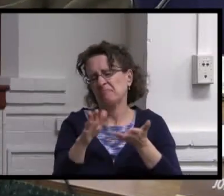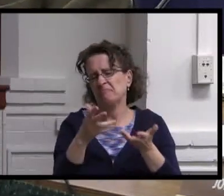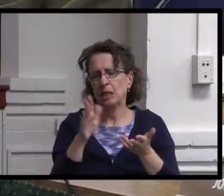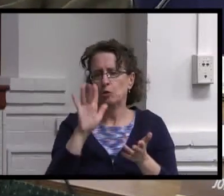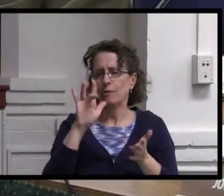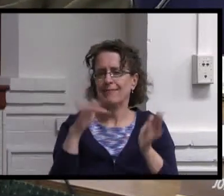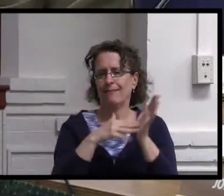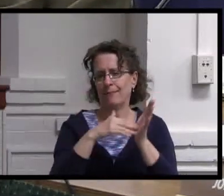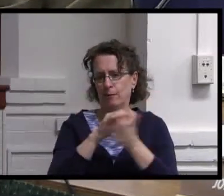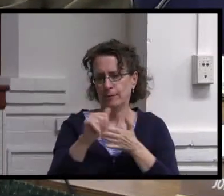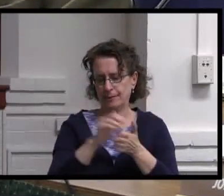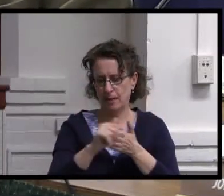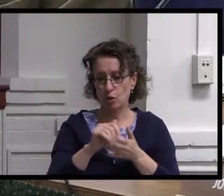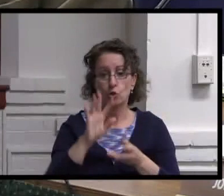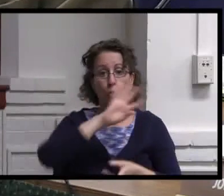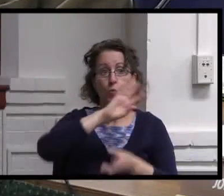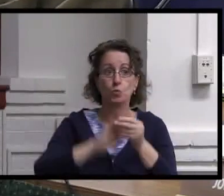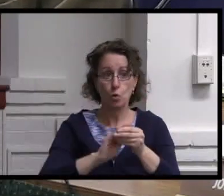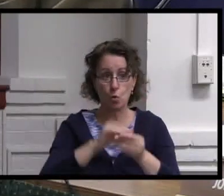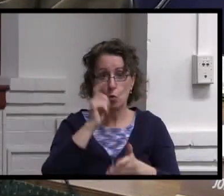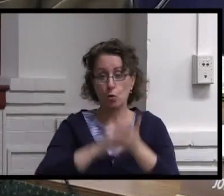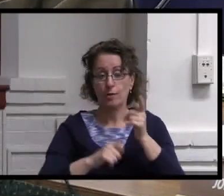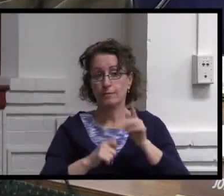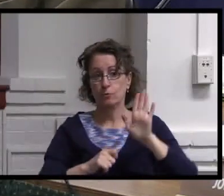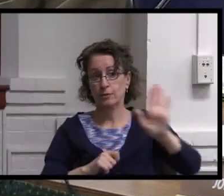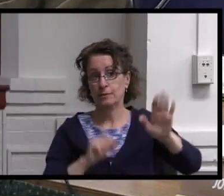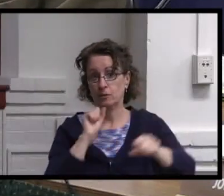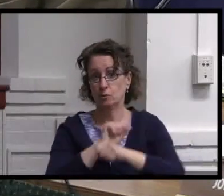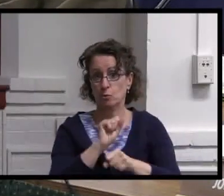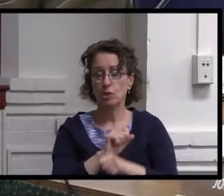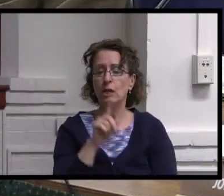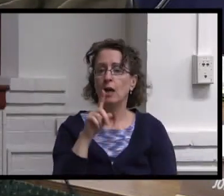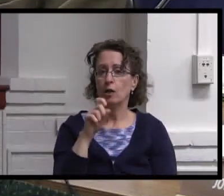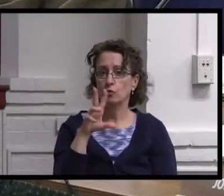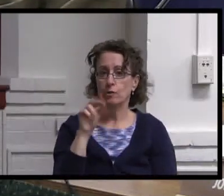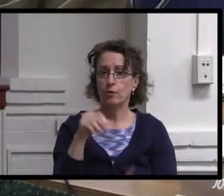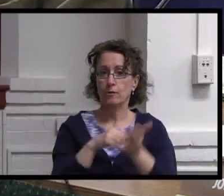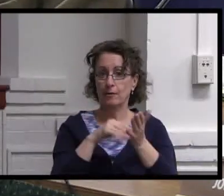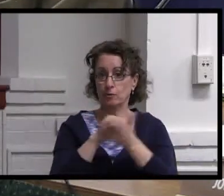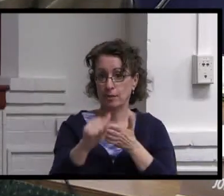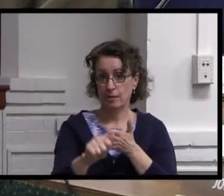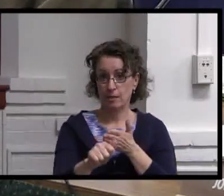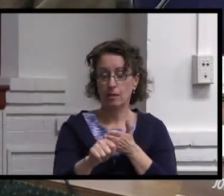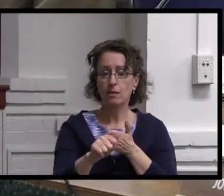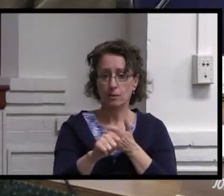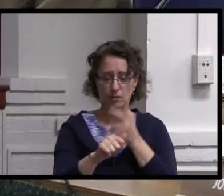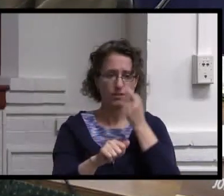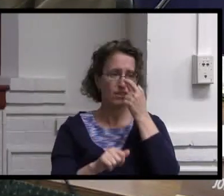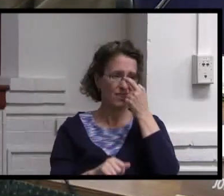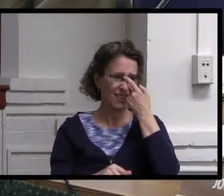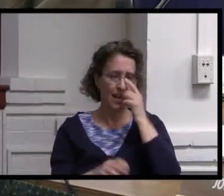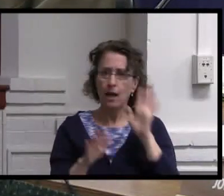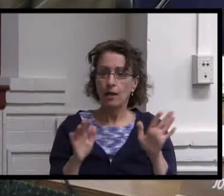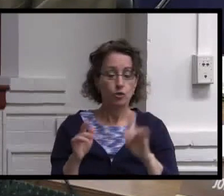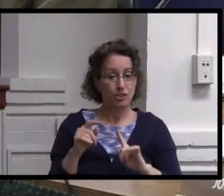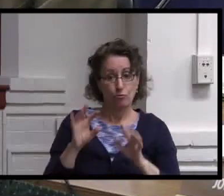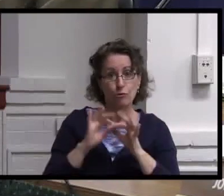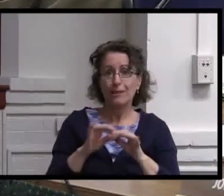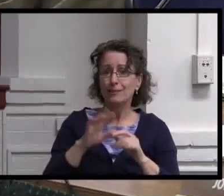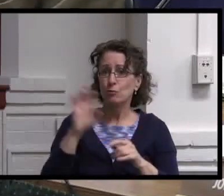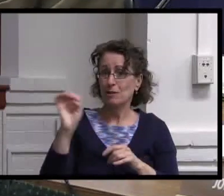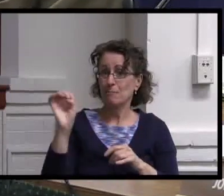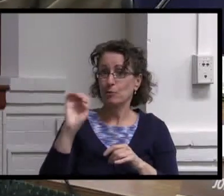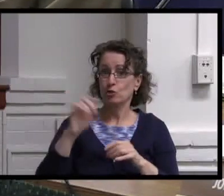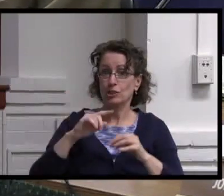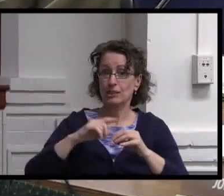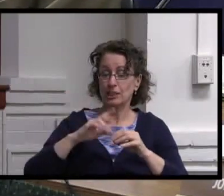figure for his overall engagement will be $130,000. Again, just on the purchase of the emergency generators alone, he saved the town between